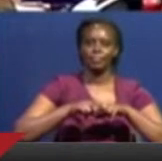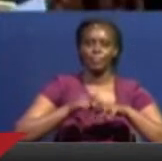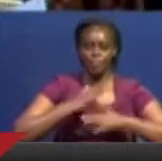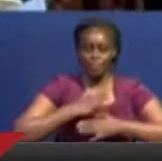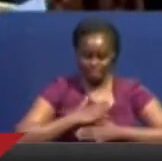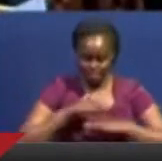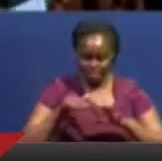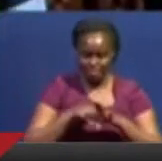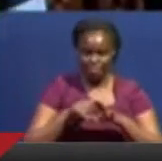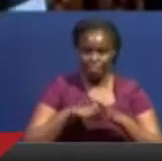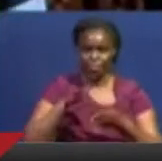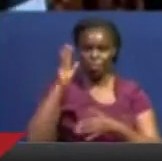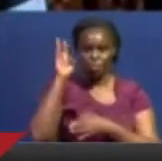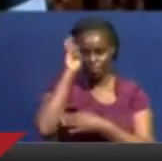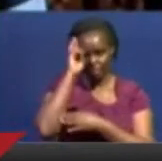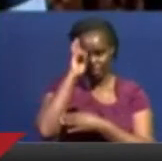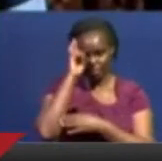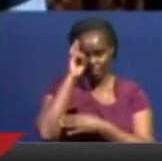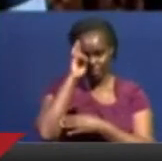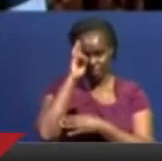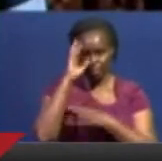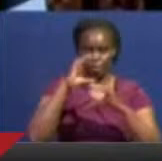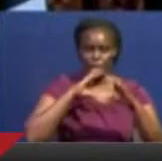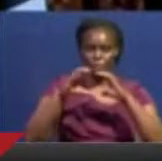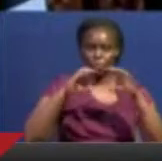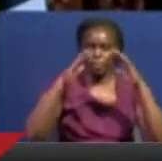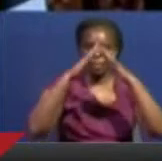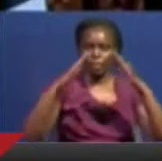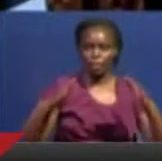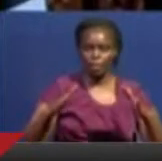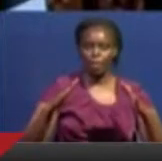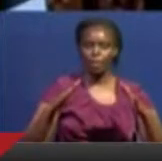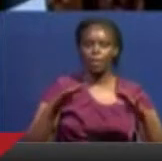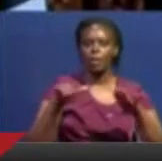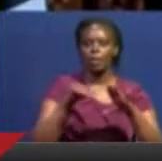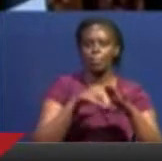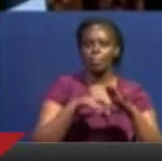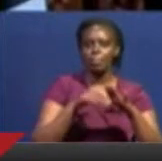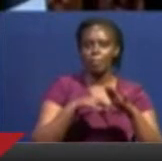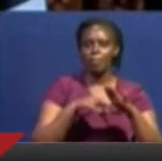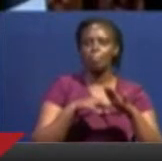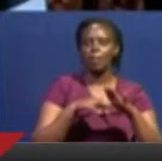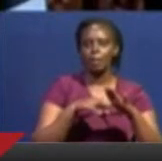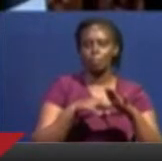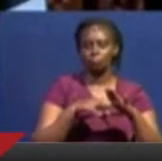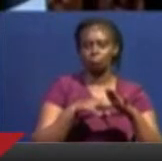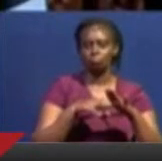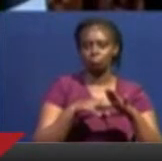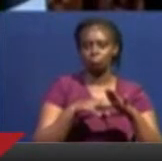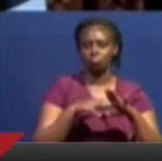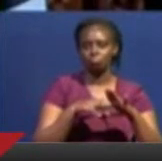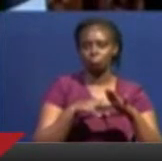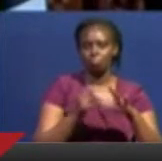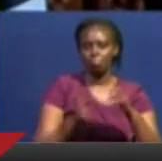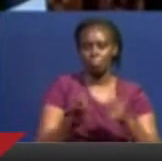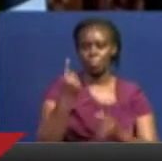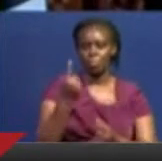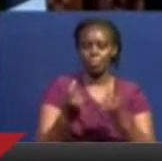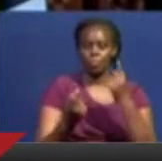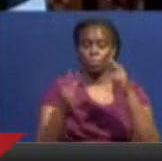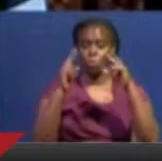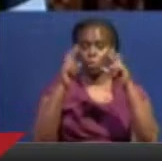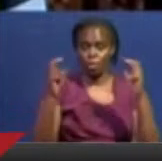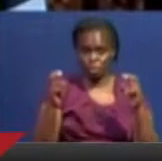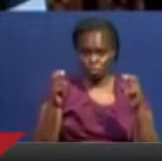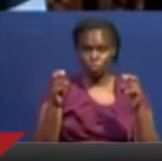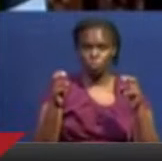Honorable members, you may further recall that upon notification of the House, several members rose in their places and raised a number of